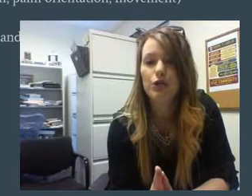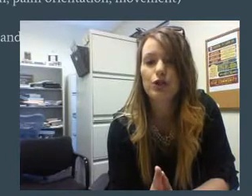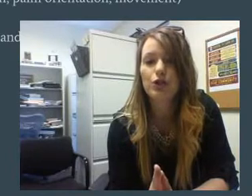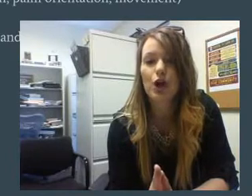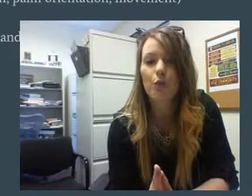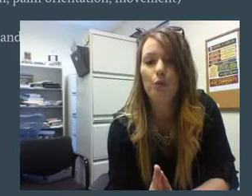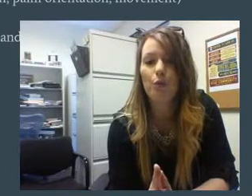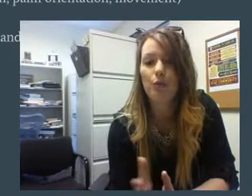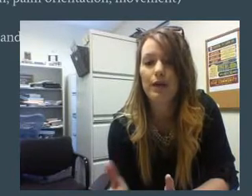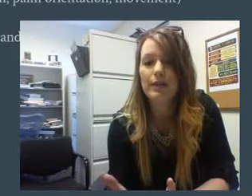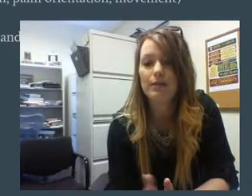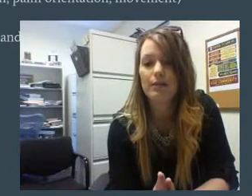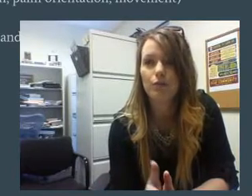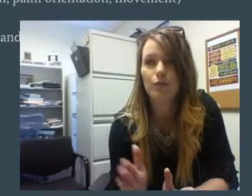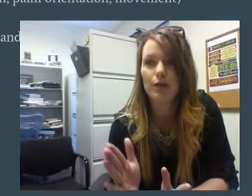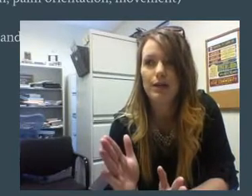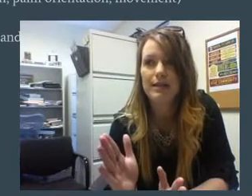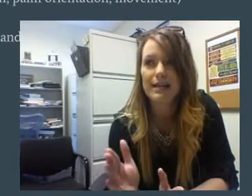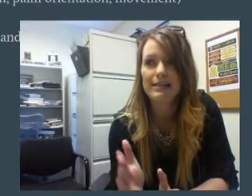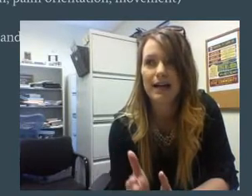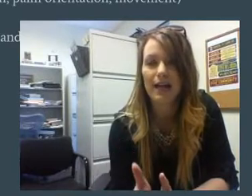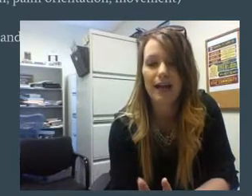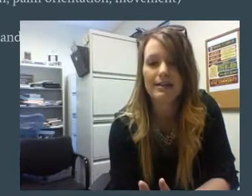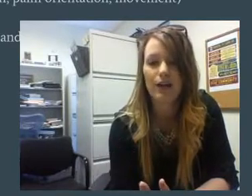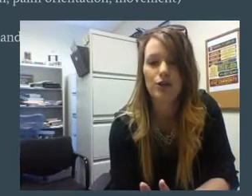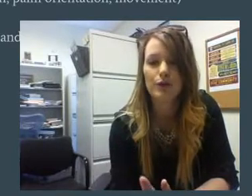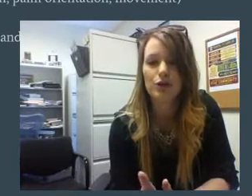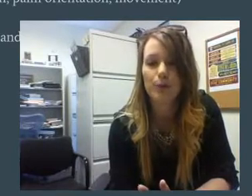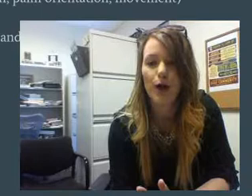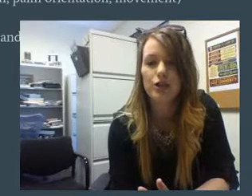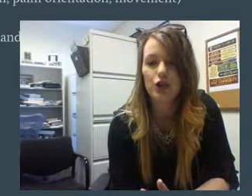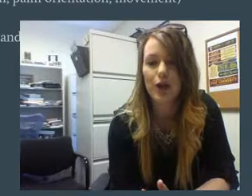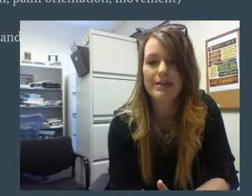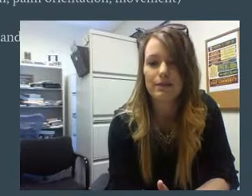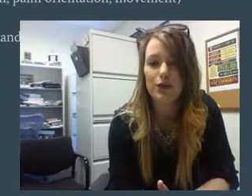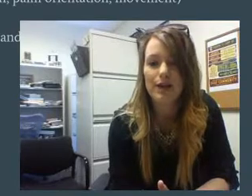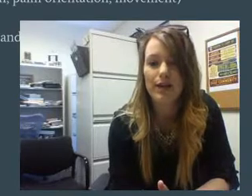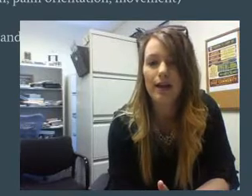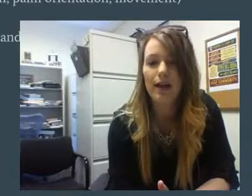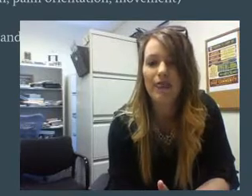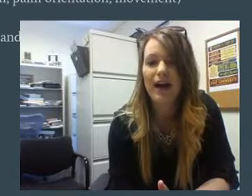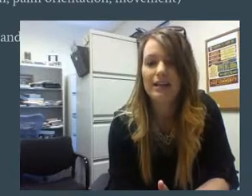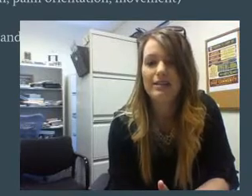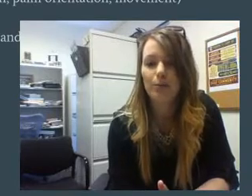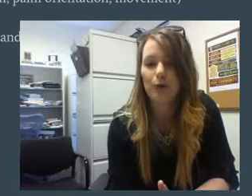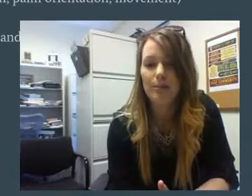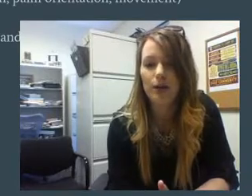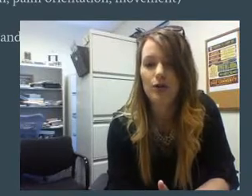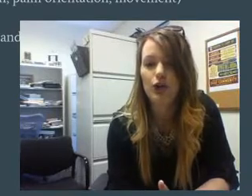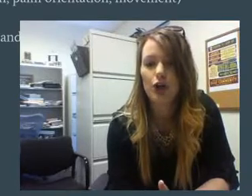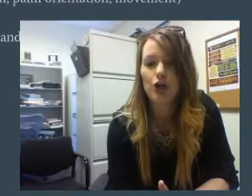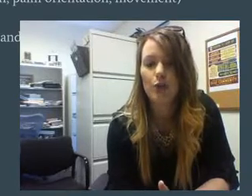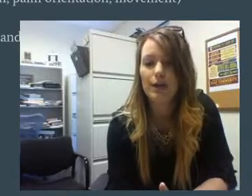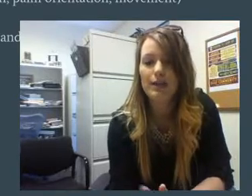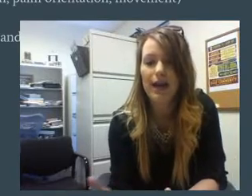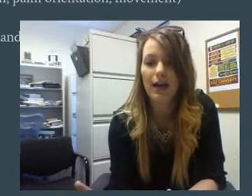parameters. So, when we, when we dissect ASL into its smallest contrastive unit, that is the parameters.